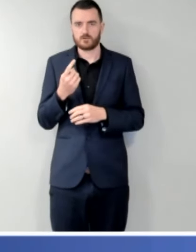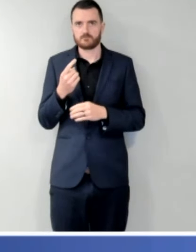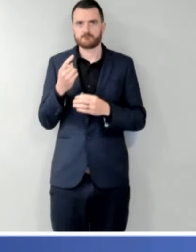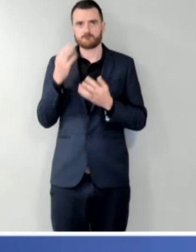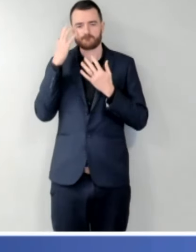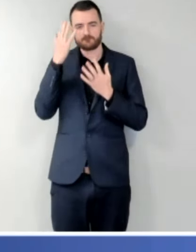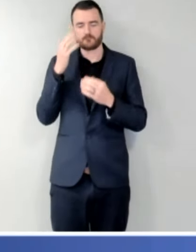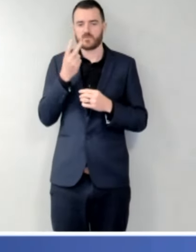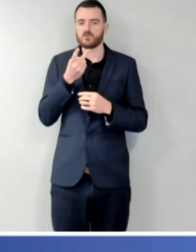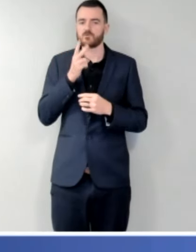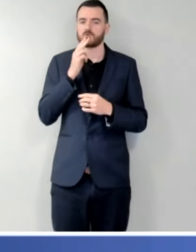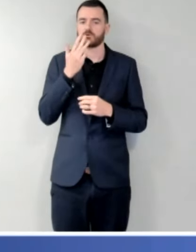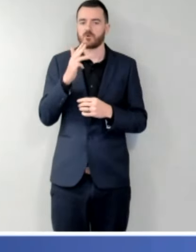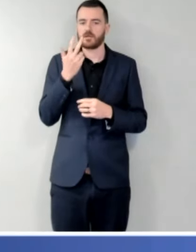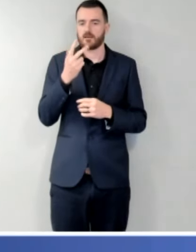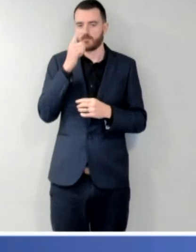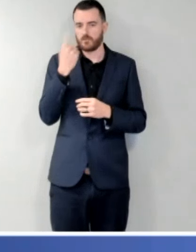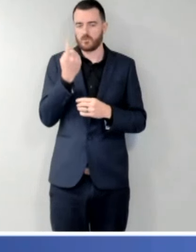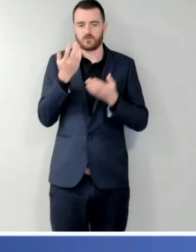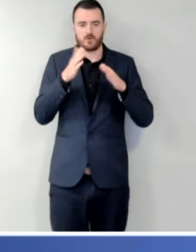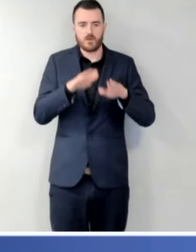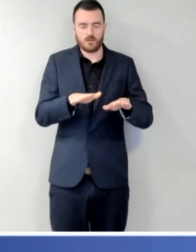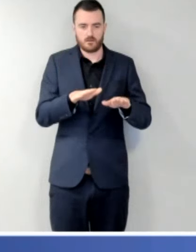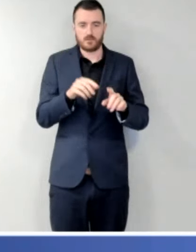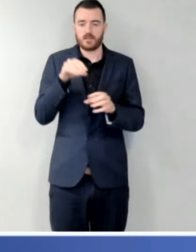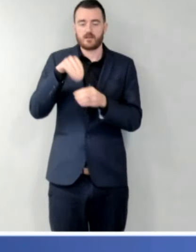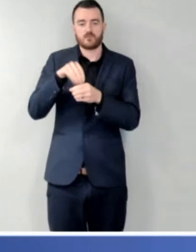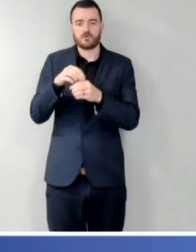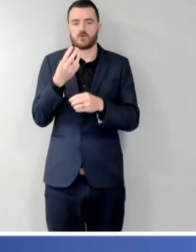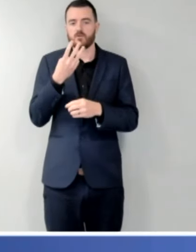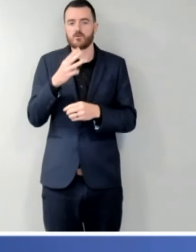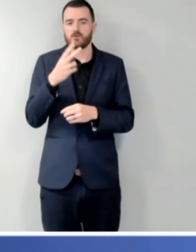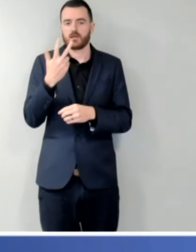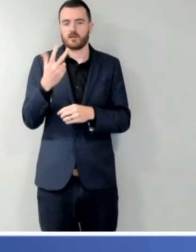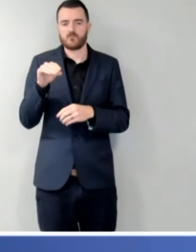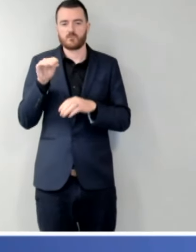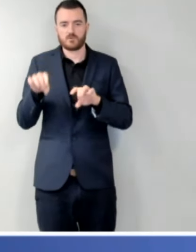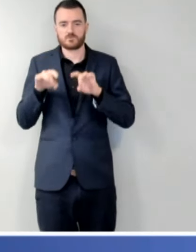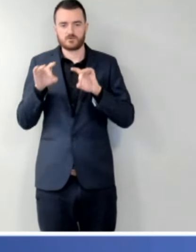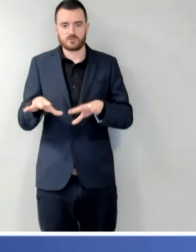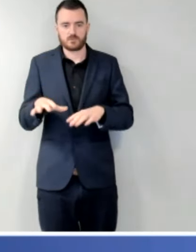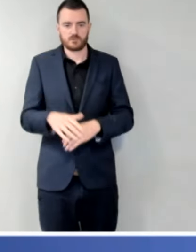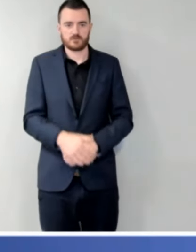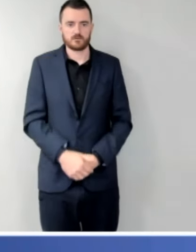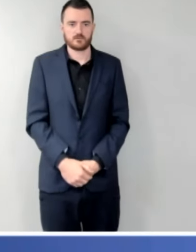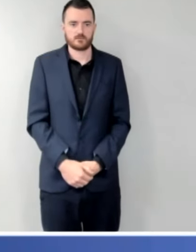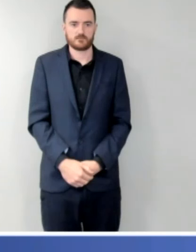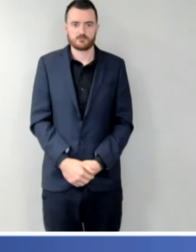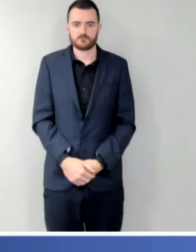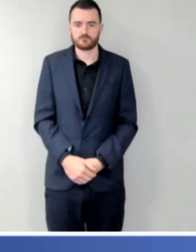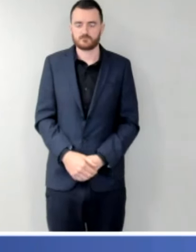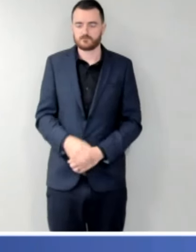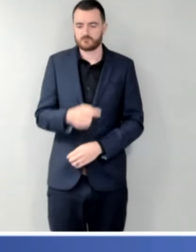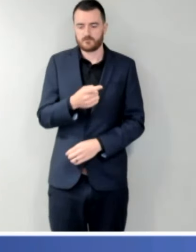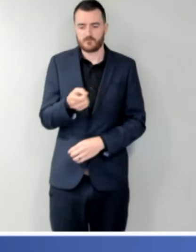stolen, including those 38 who called Australia home. For the grieving families, we